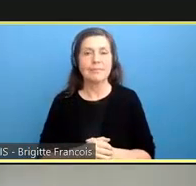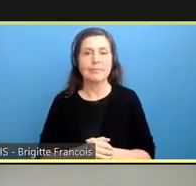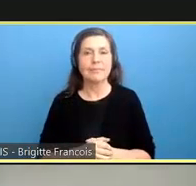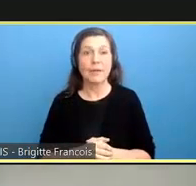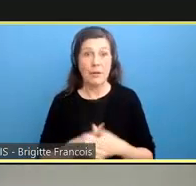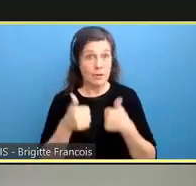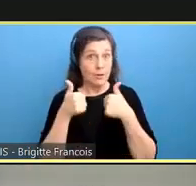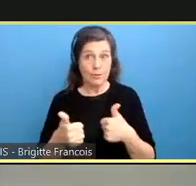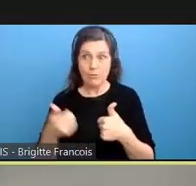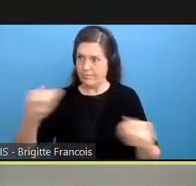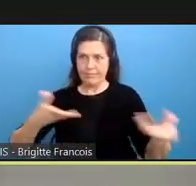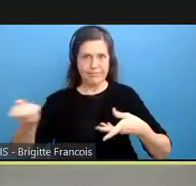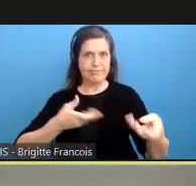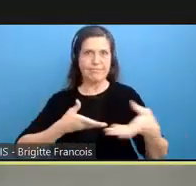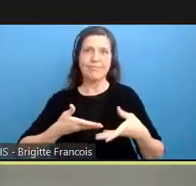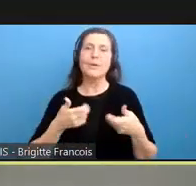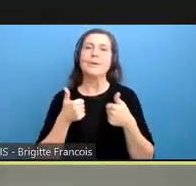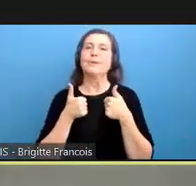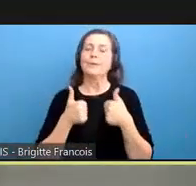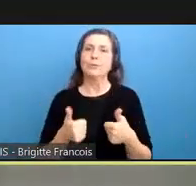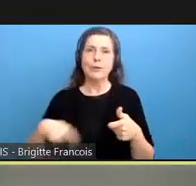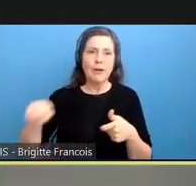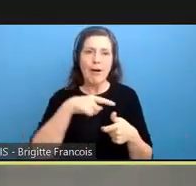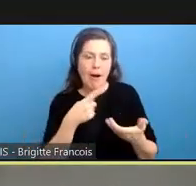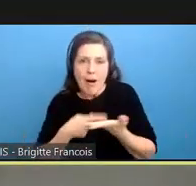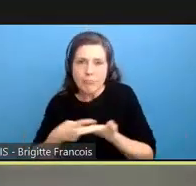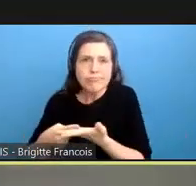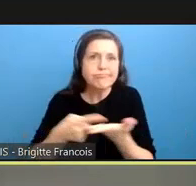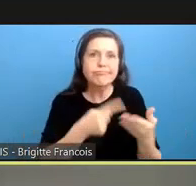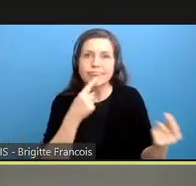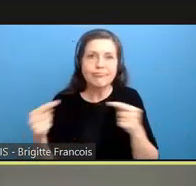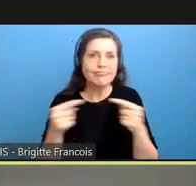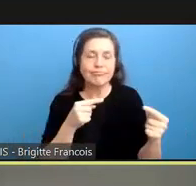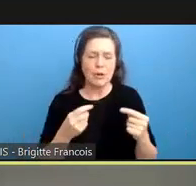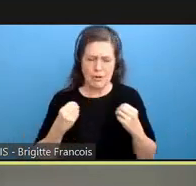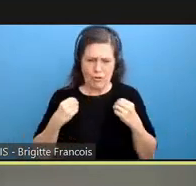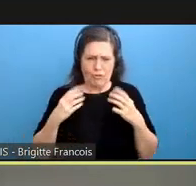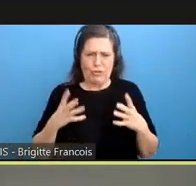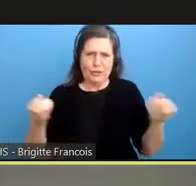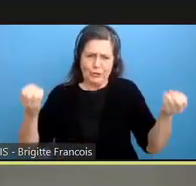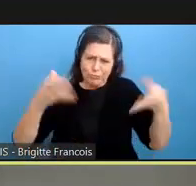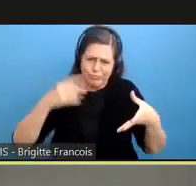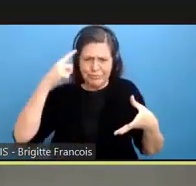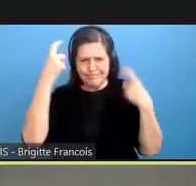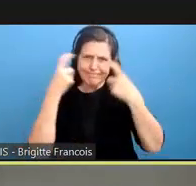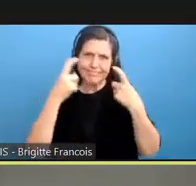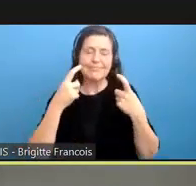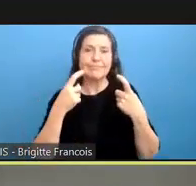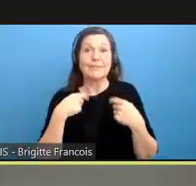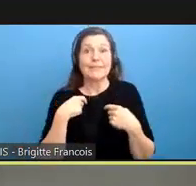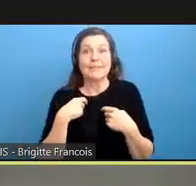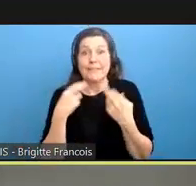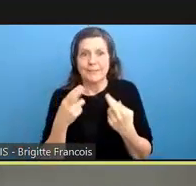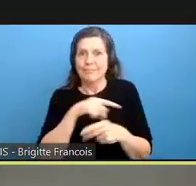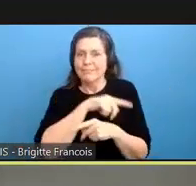of feedback. It sounds as if you've all had some really rich discussion, and I would like to thank everybody for sort of engaging in that and